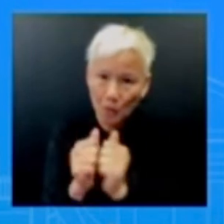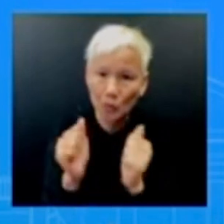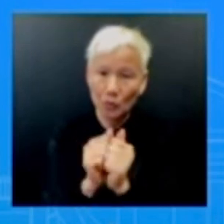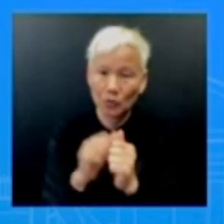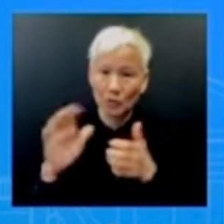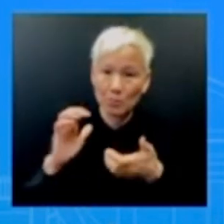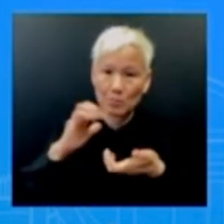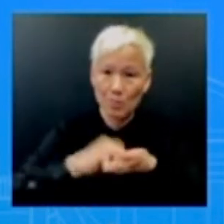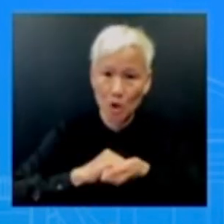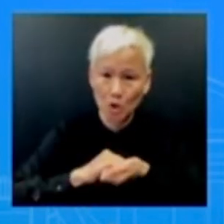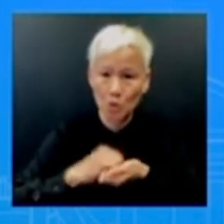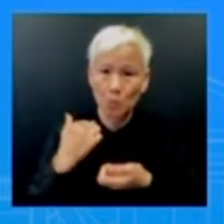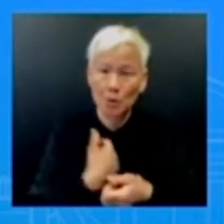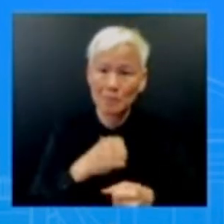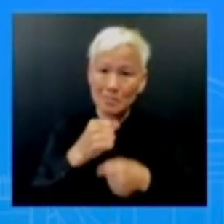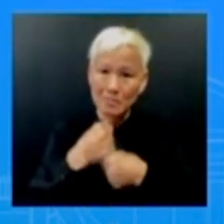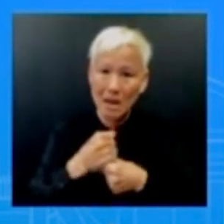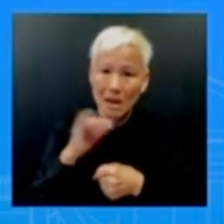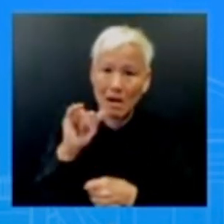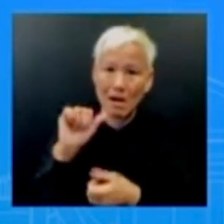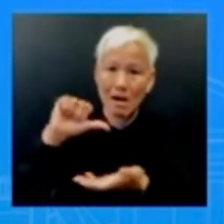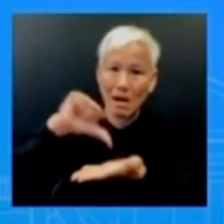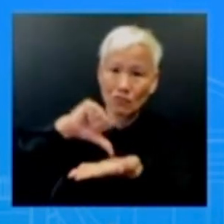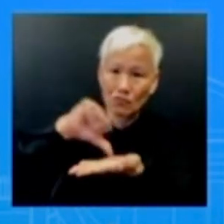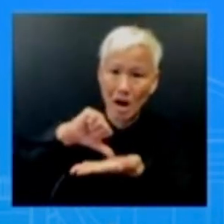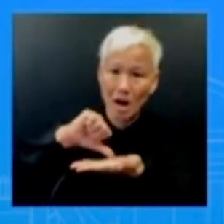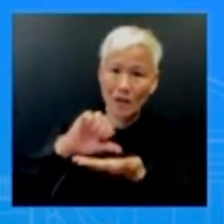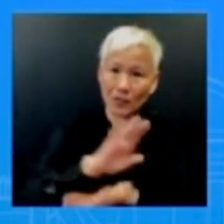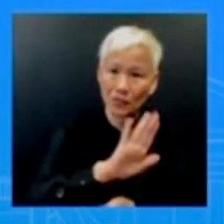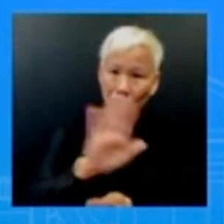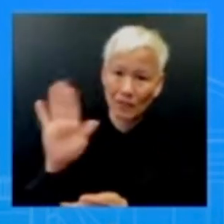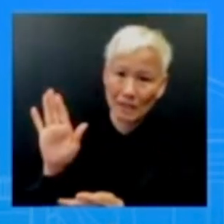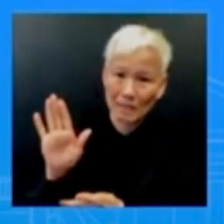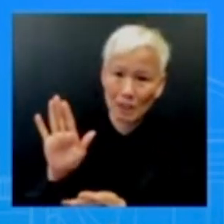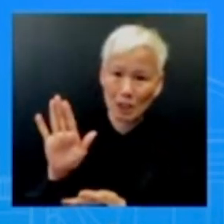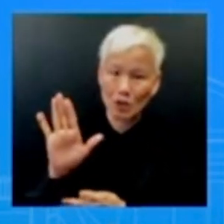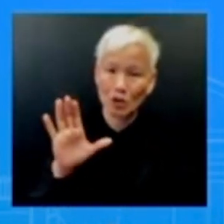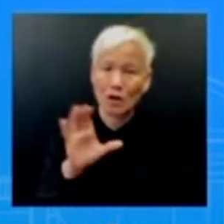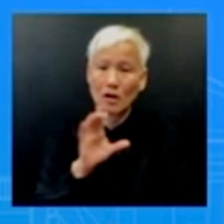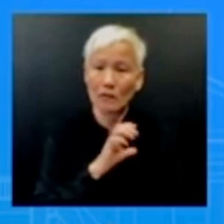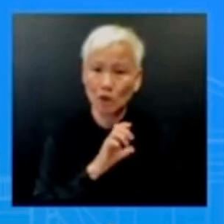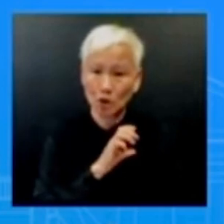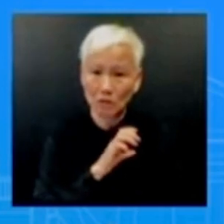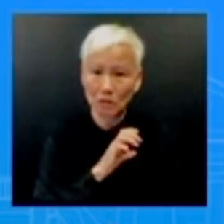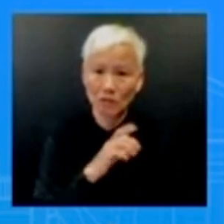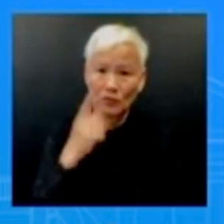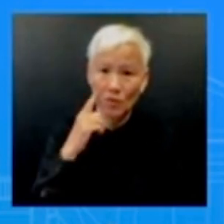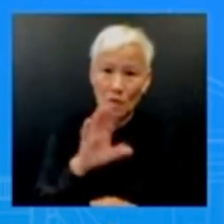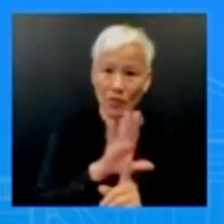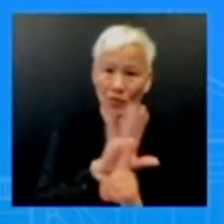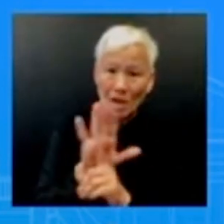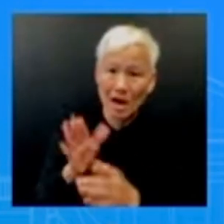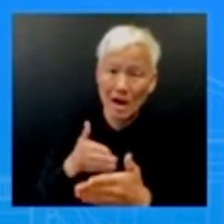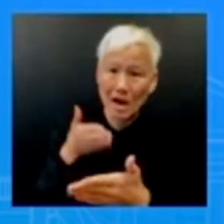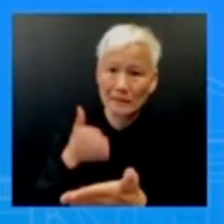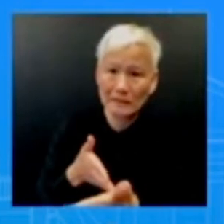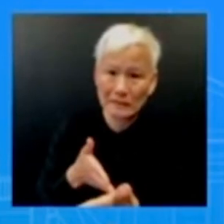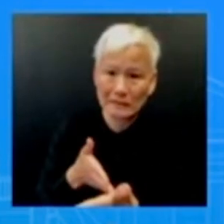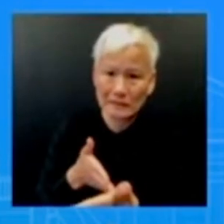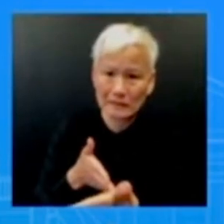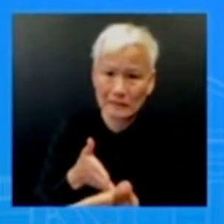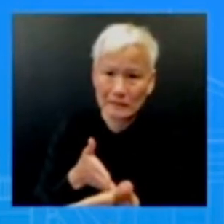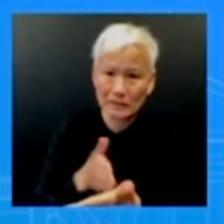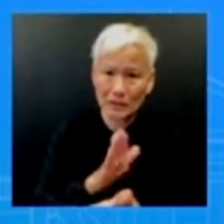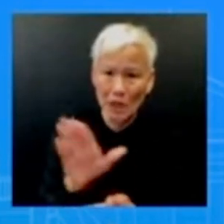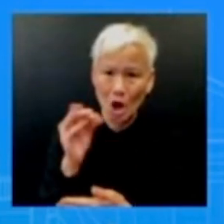officials accountable for their attacks against their own people. With that, you want to kick us off, Steve? Thanks, Karine. It's first